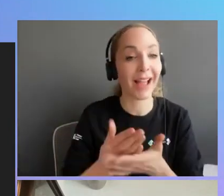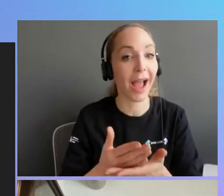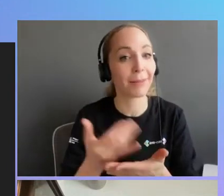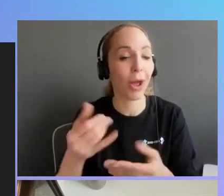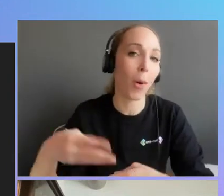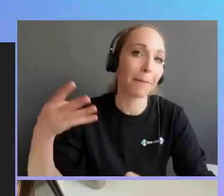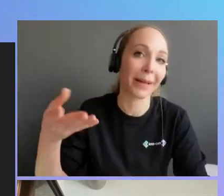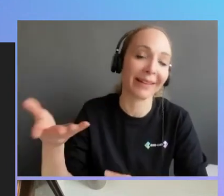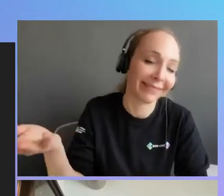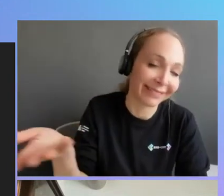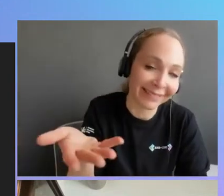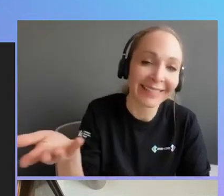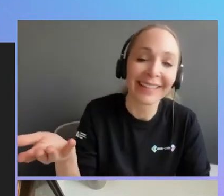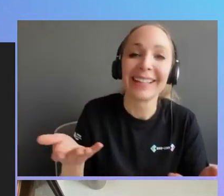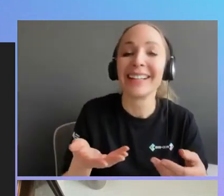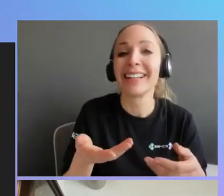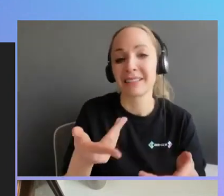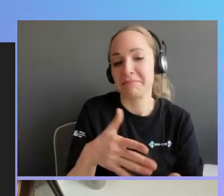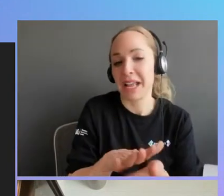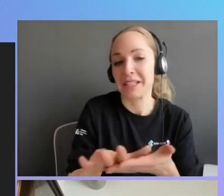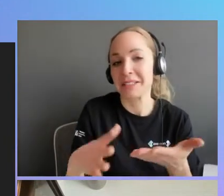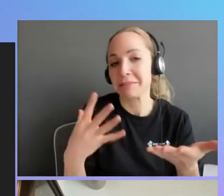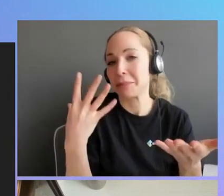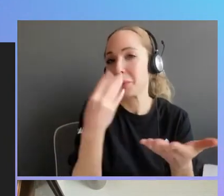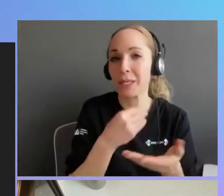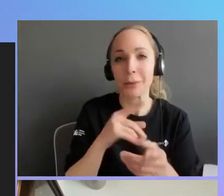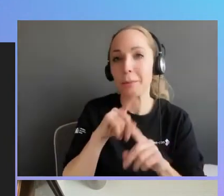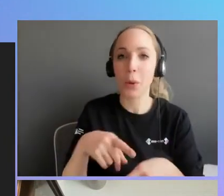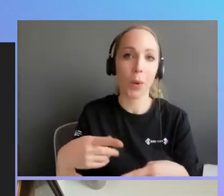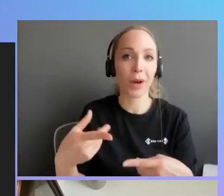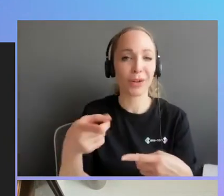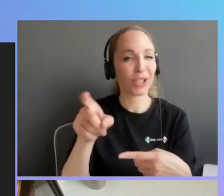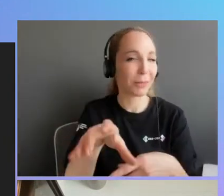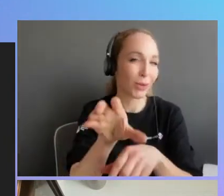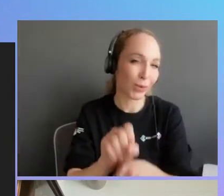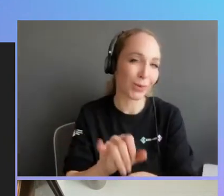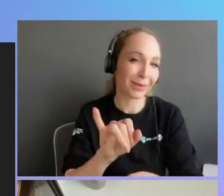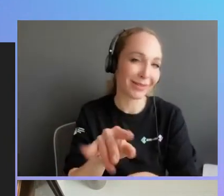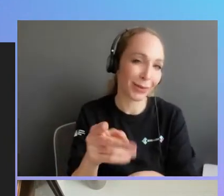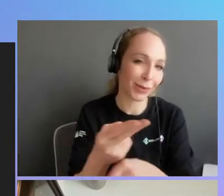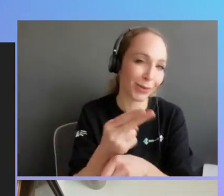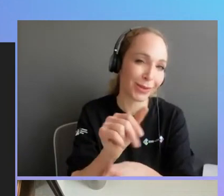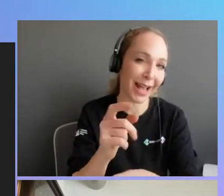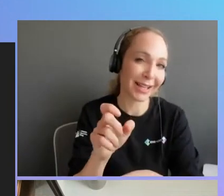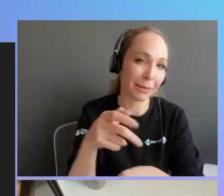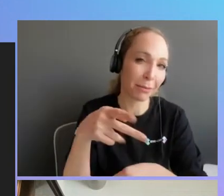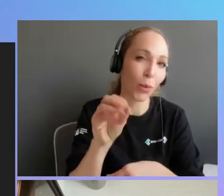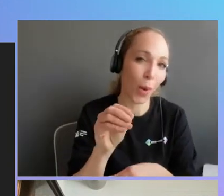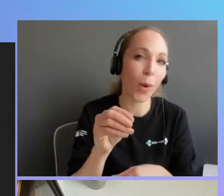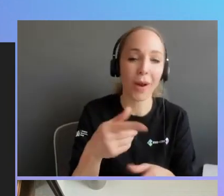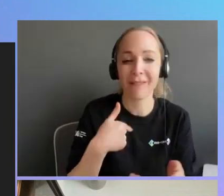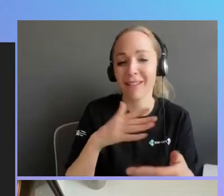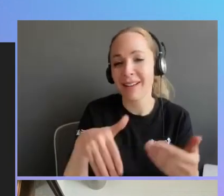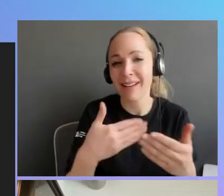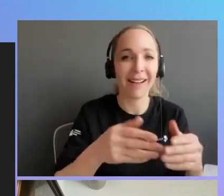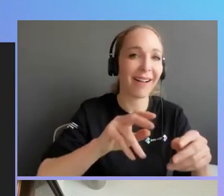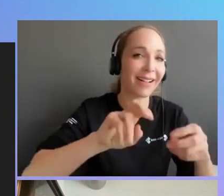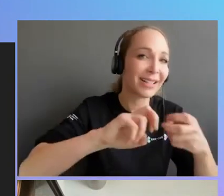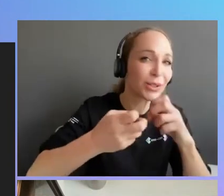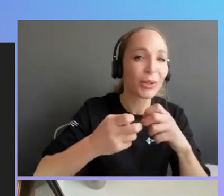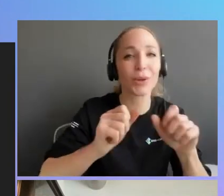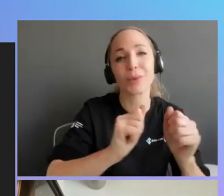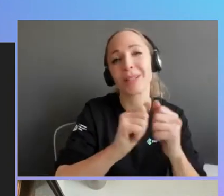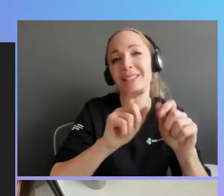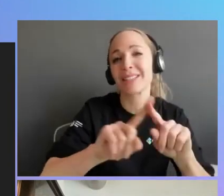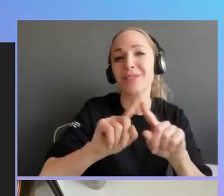Sure enough, we have a nice, pretty report that you should be used to if you're an Axe Pro user. That has all the issues found across your various states. We have the initial